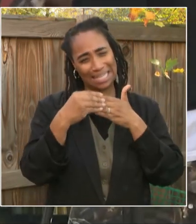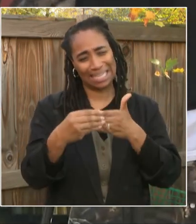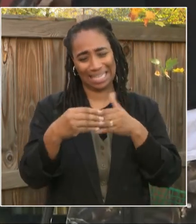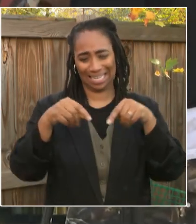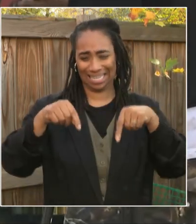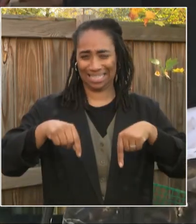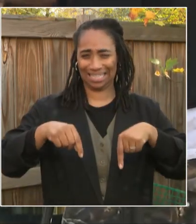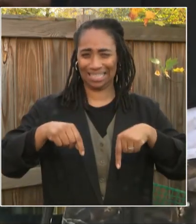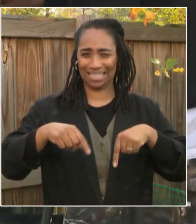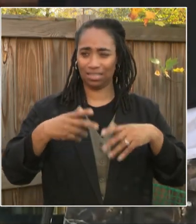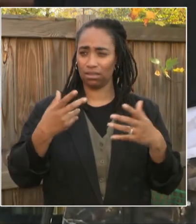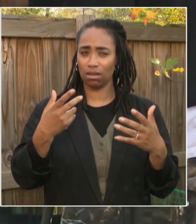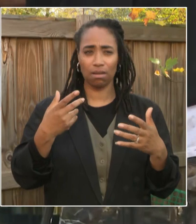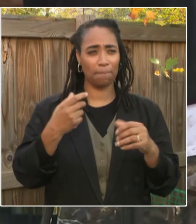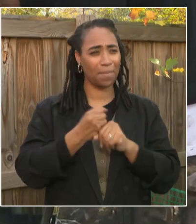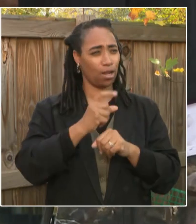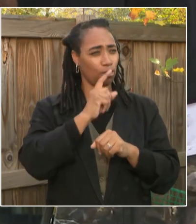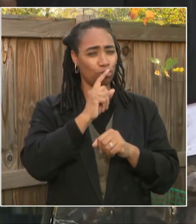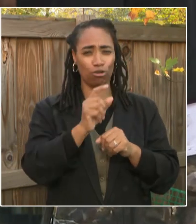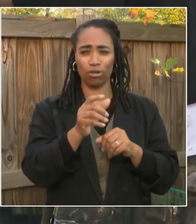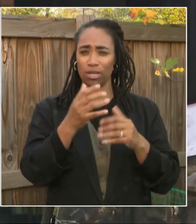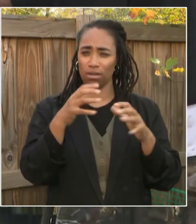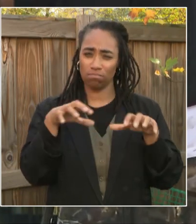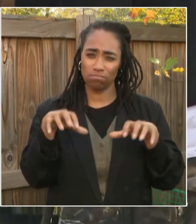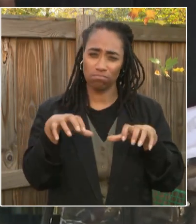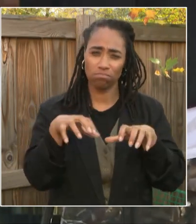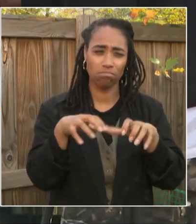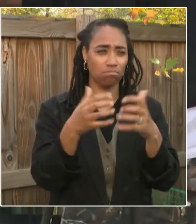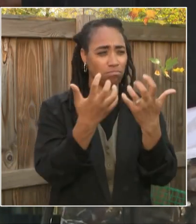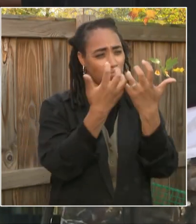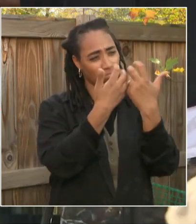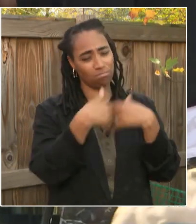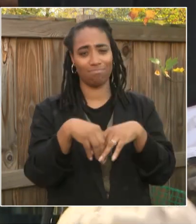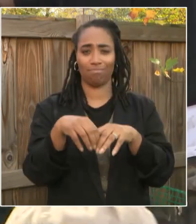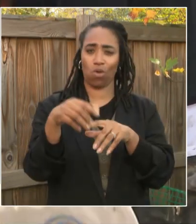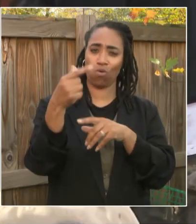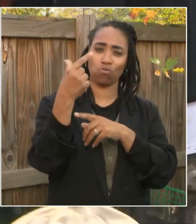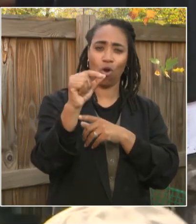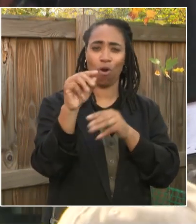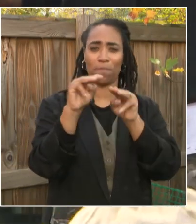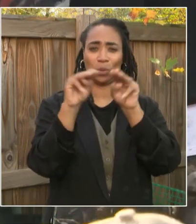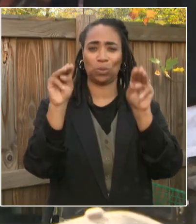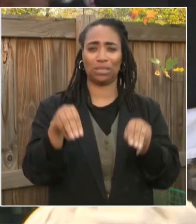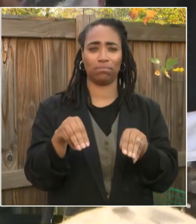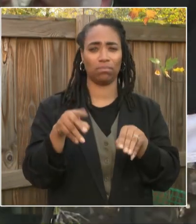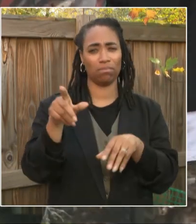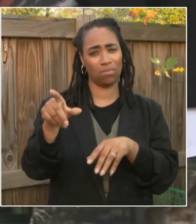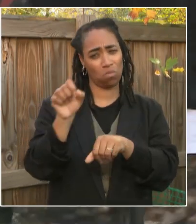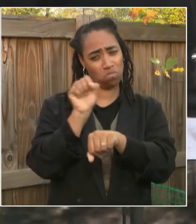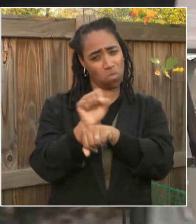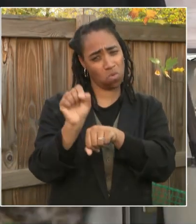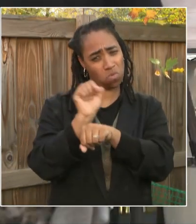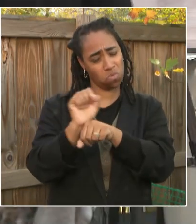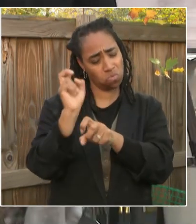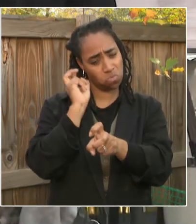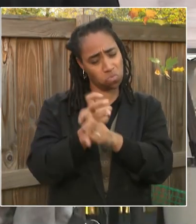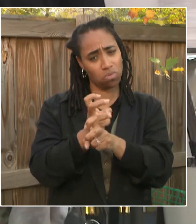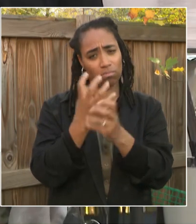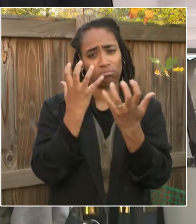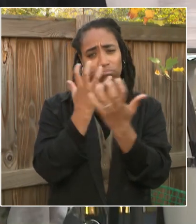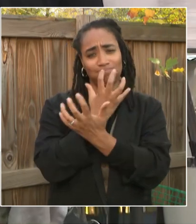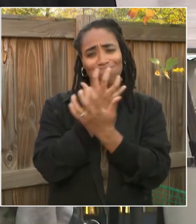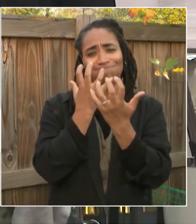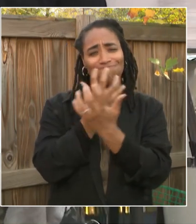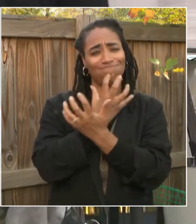really, really, really what got us to this day. Through their hard work, they've created a space not only that honors our culture, but uplifts the spirit